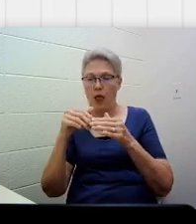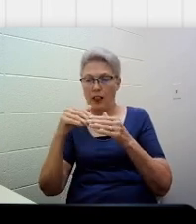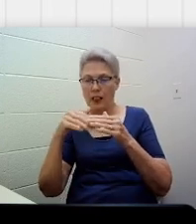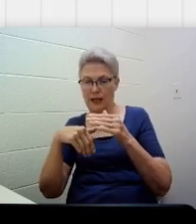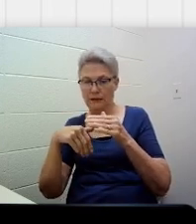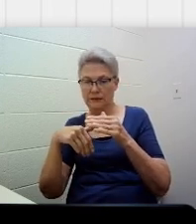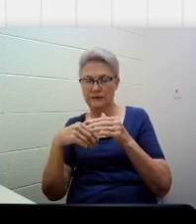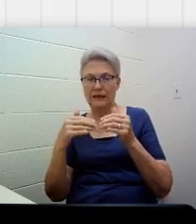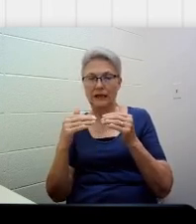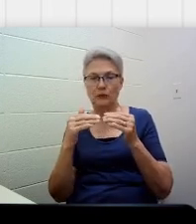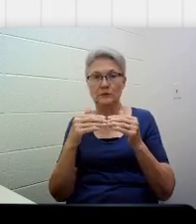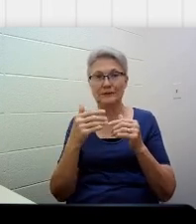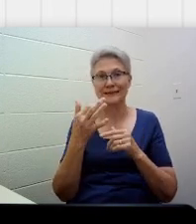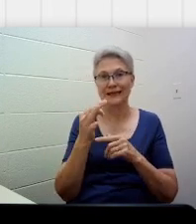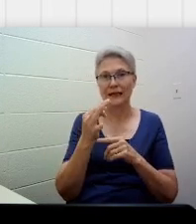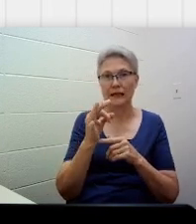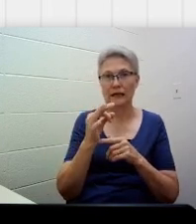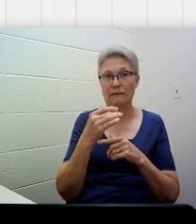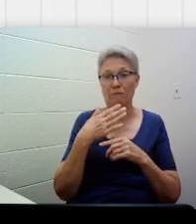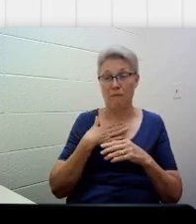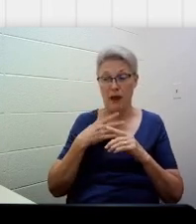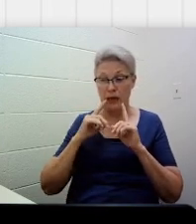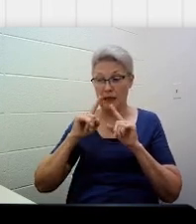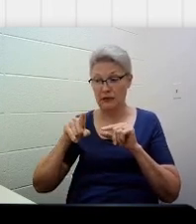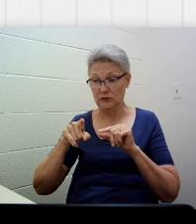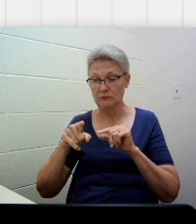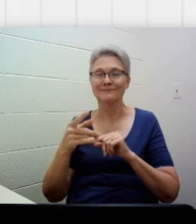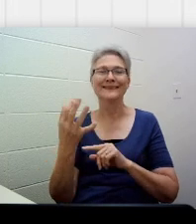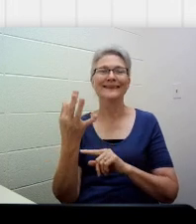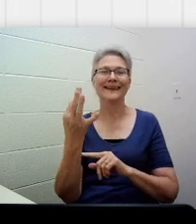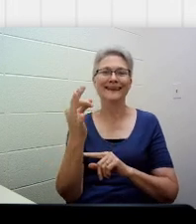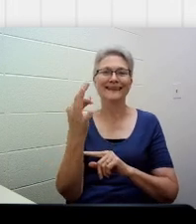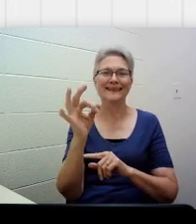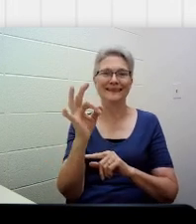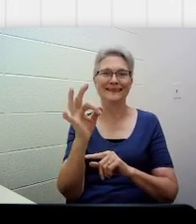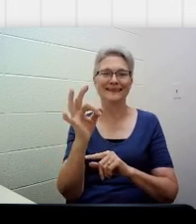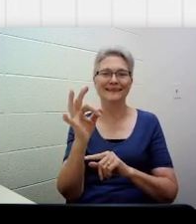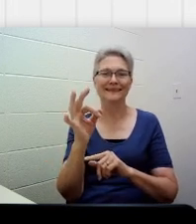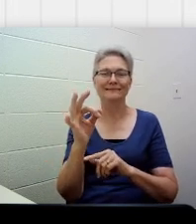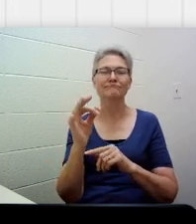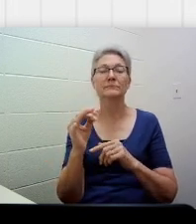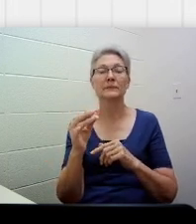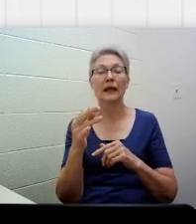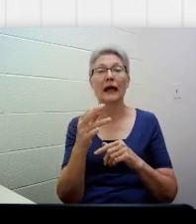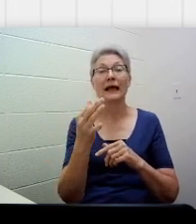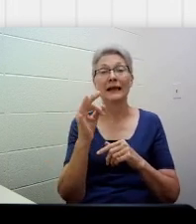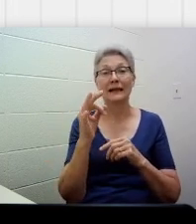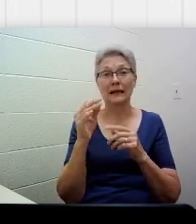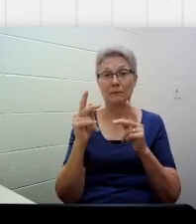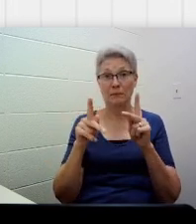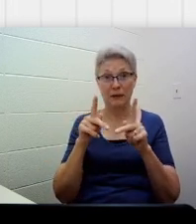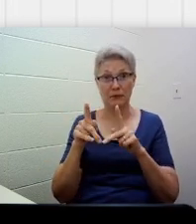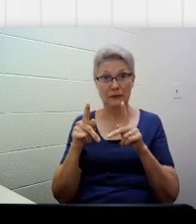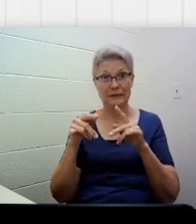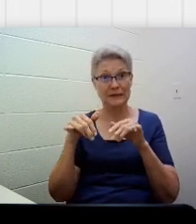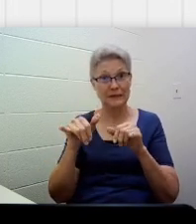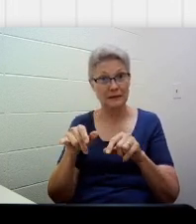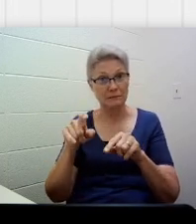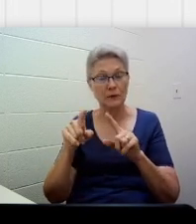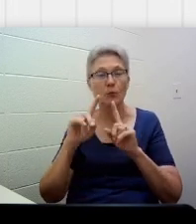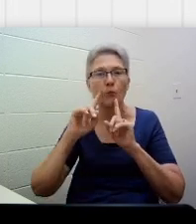answer to this equation is 19. So that means 19 people still need to